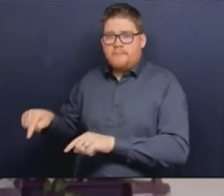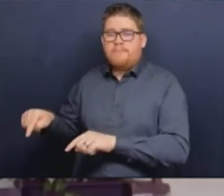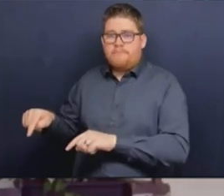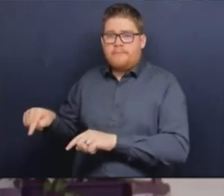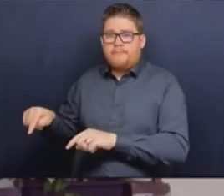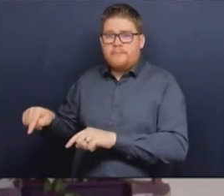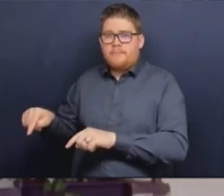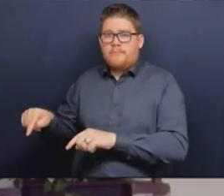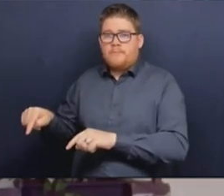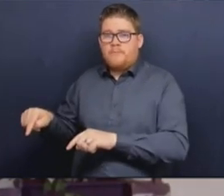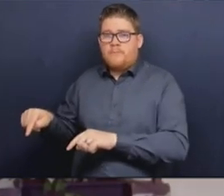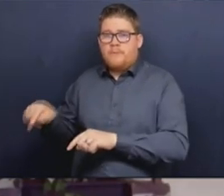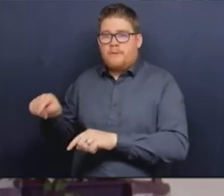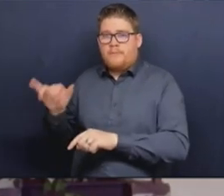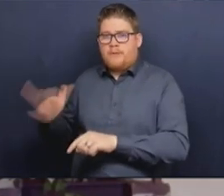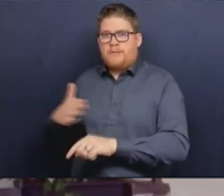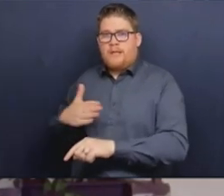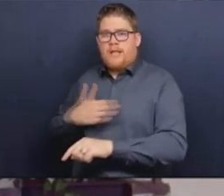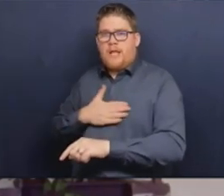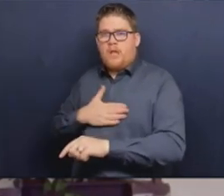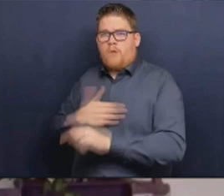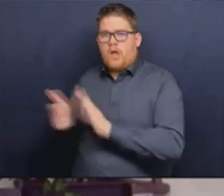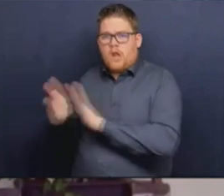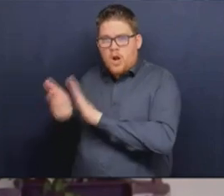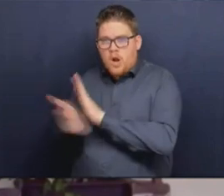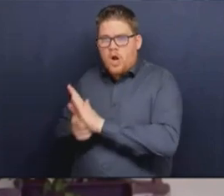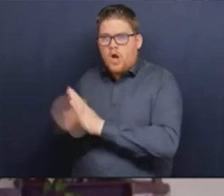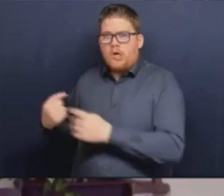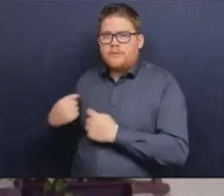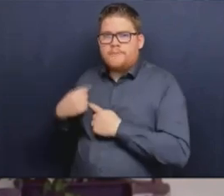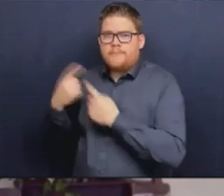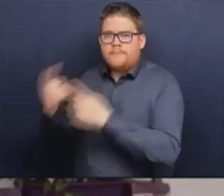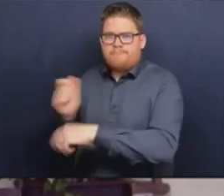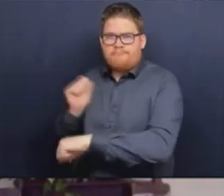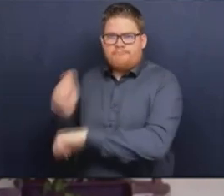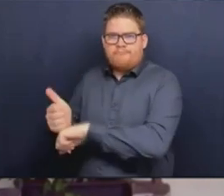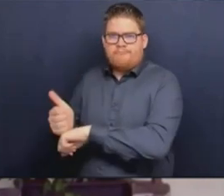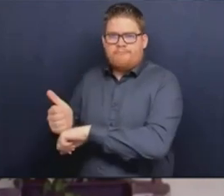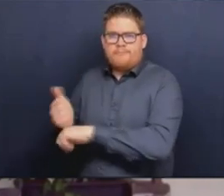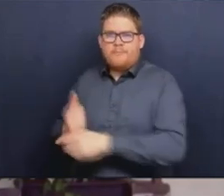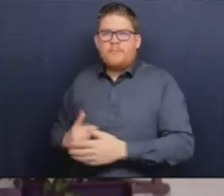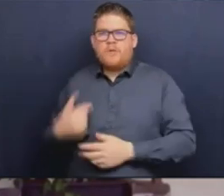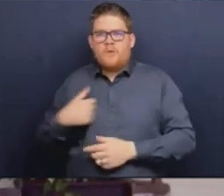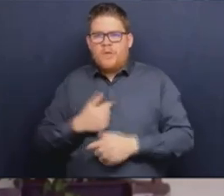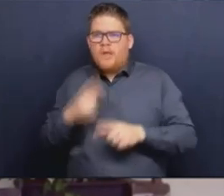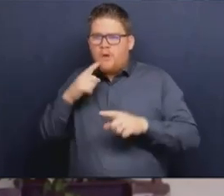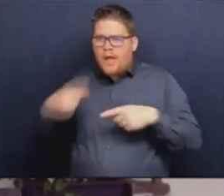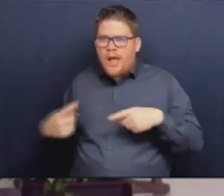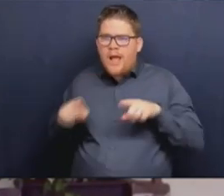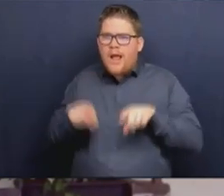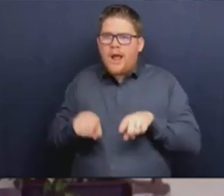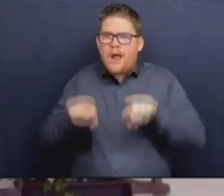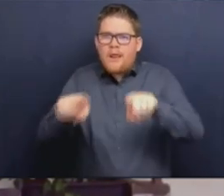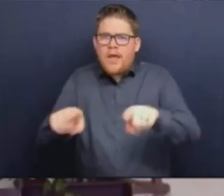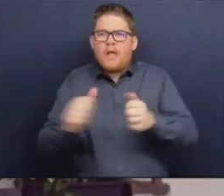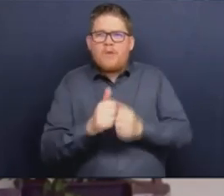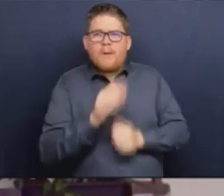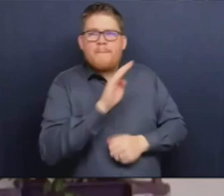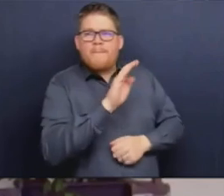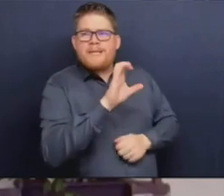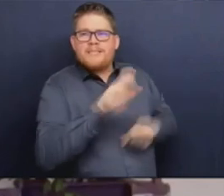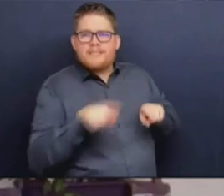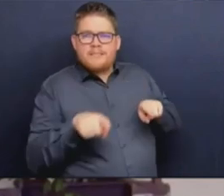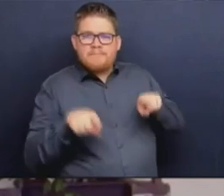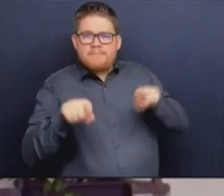And certainly we want this to be on a government-to-government basis with BC and a nation-to-nation with Canada. So the vision we